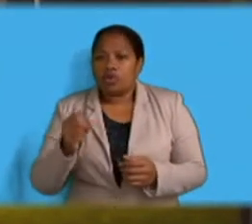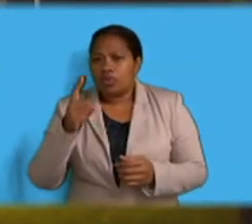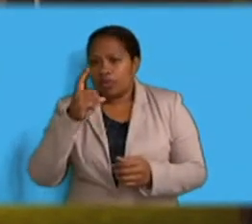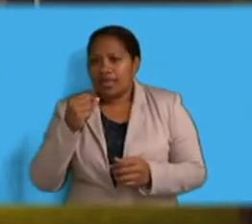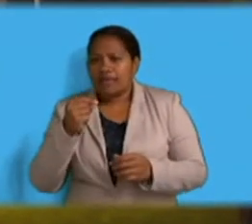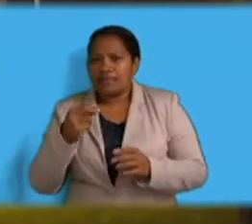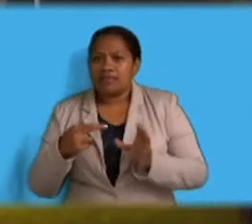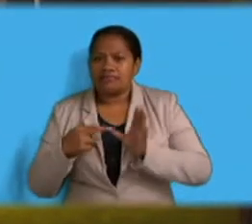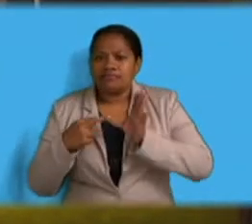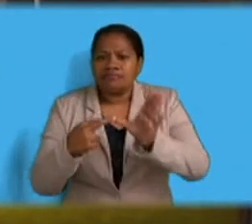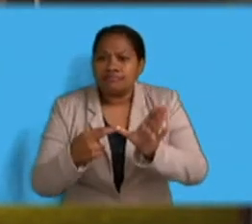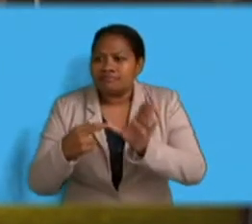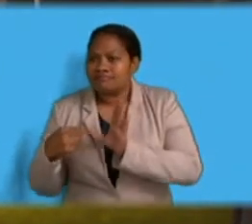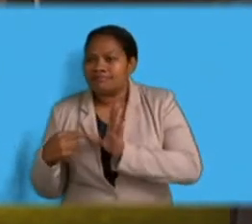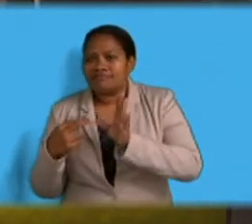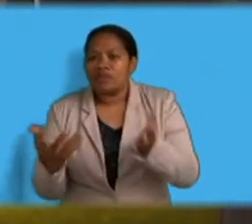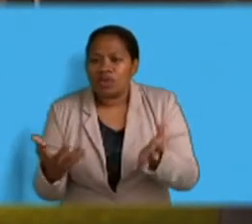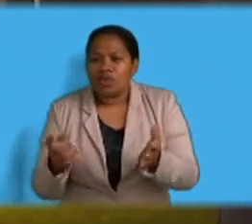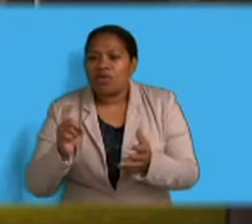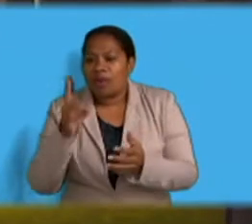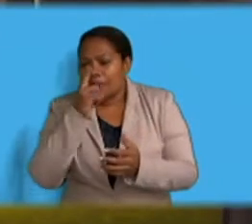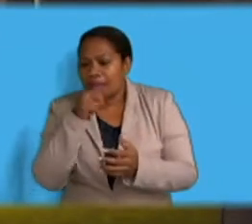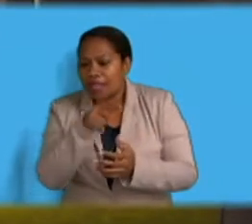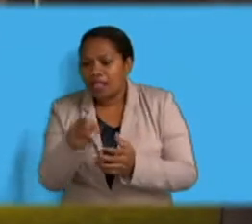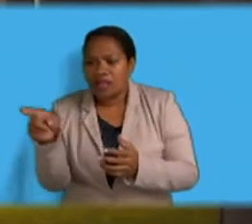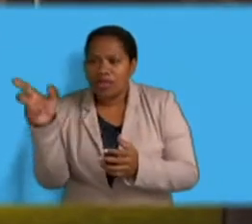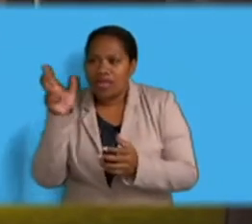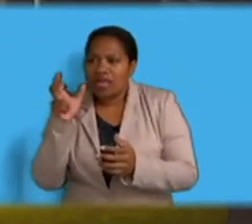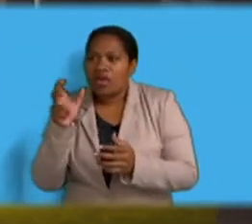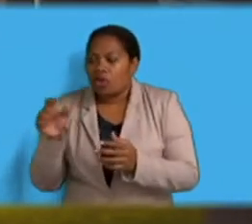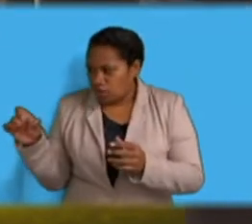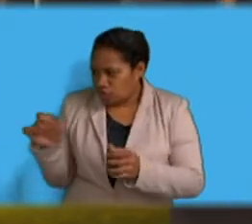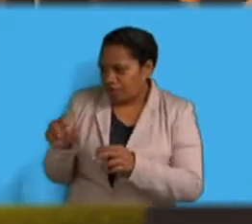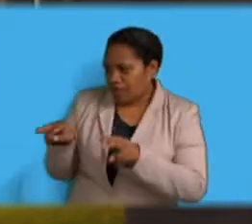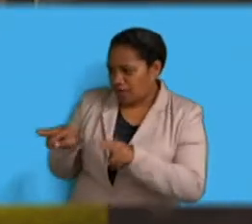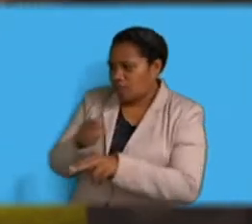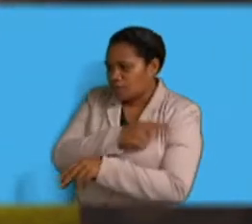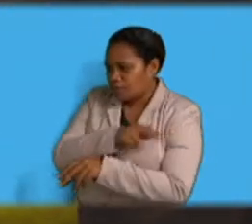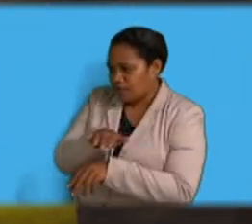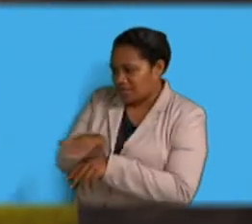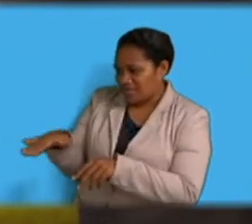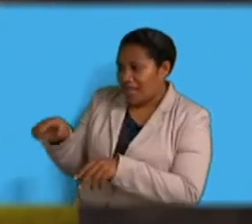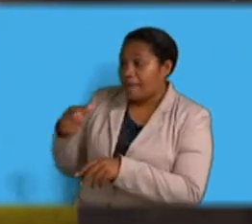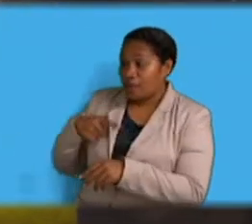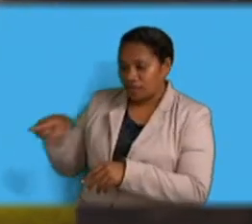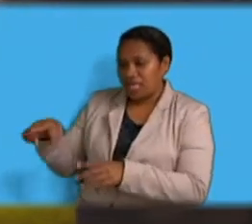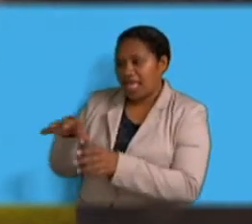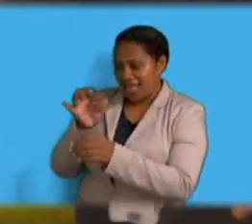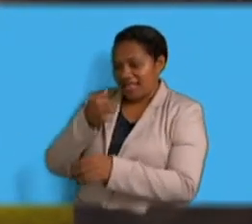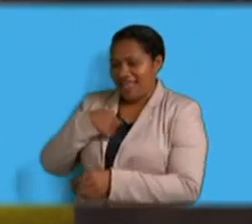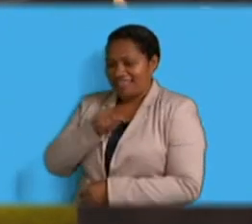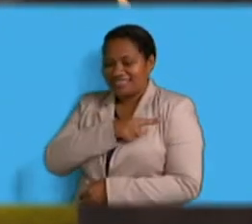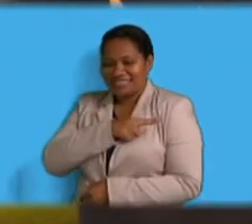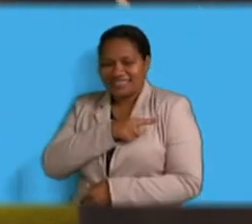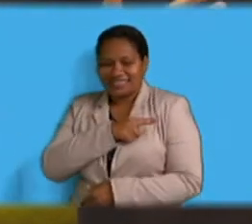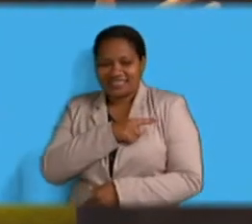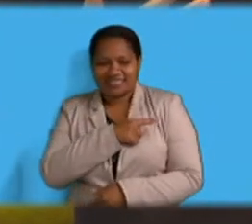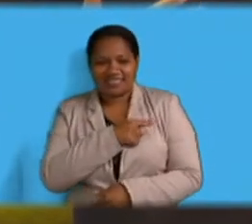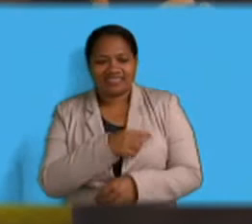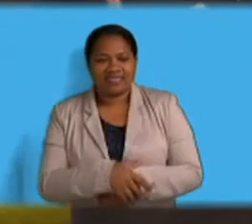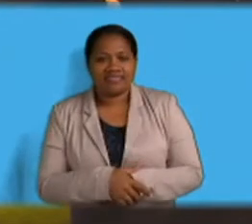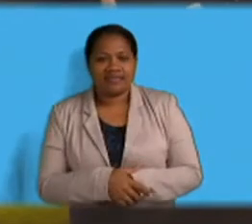electorate. We need to be responsive to the electorate. In the same way, the civil servants need to see the customers as